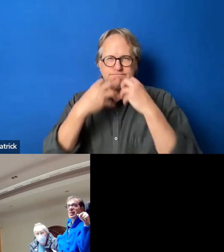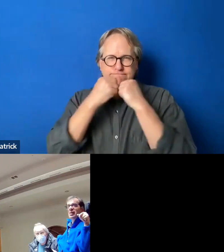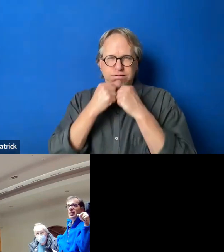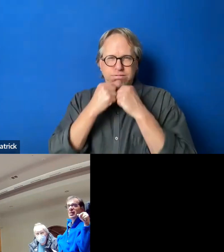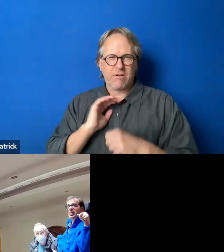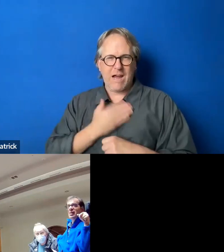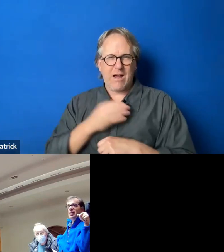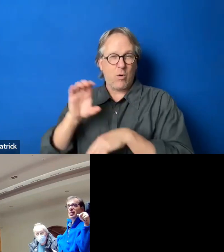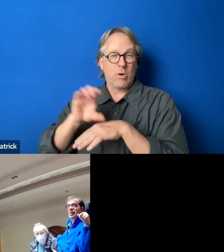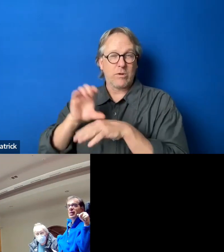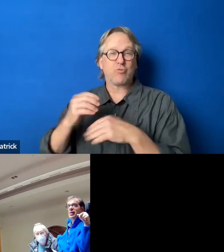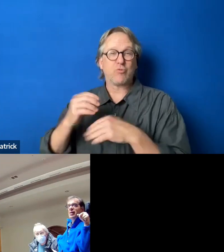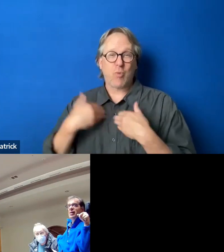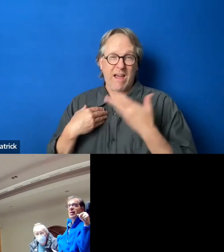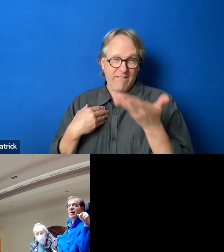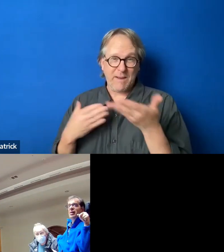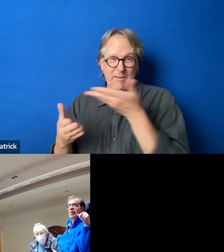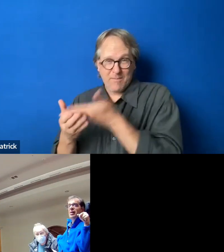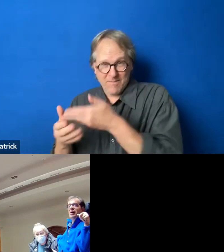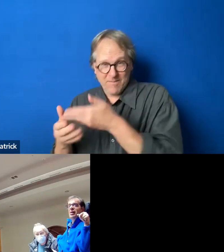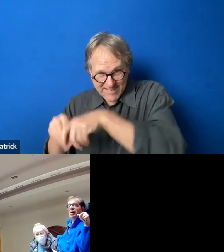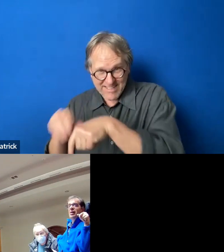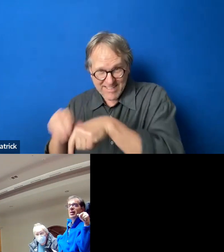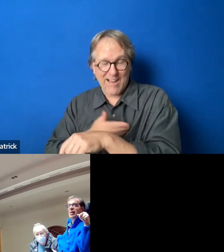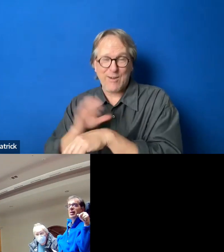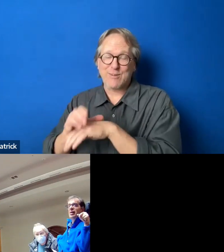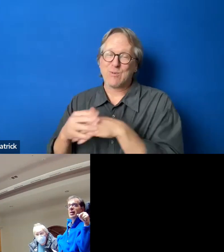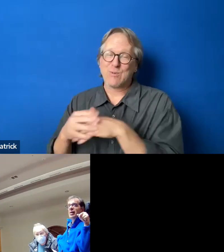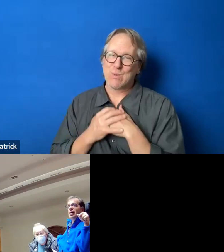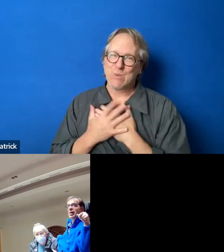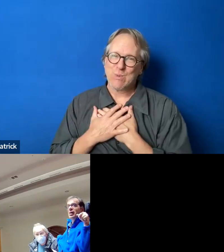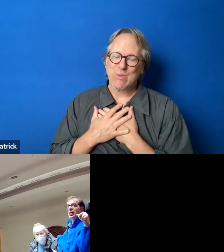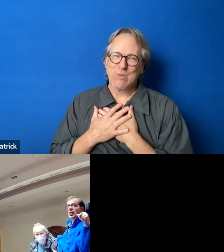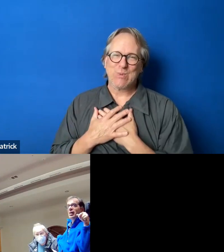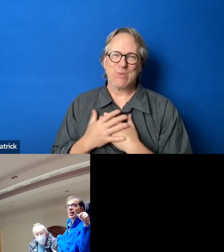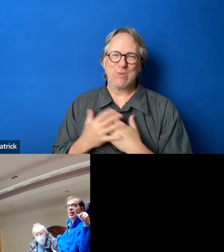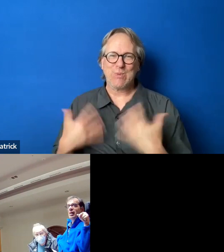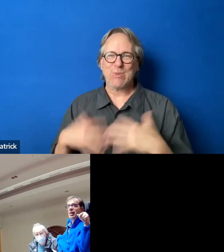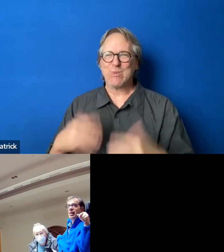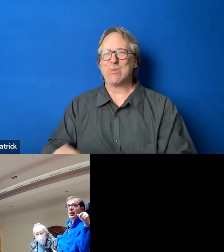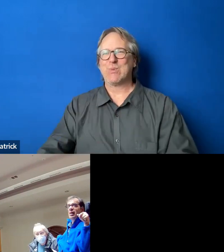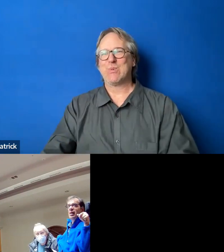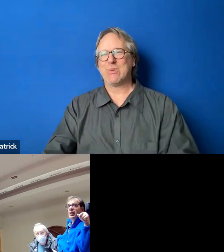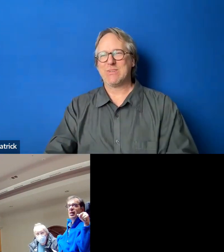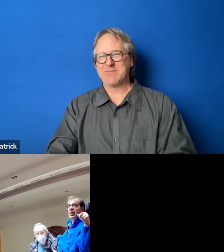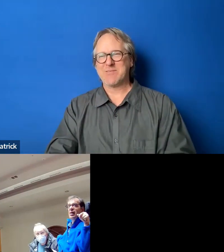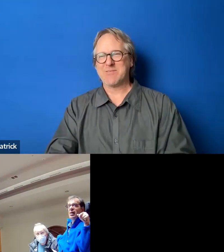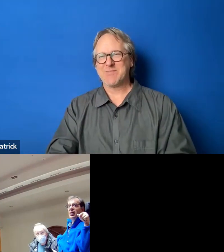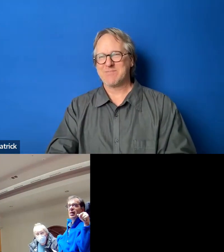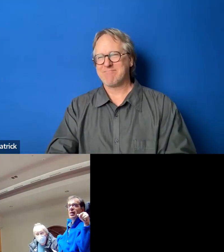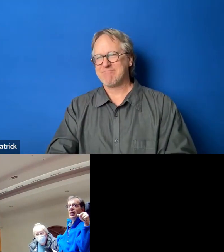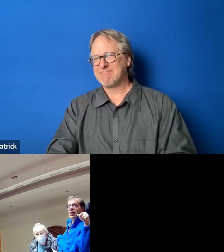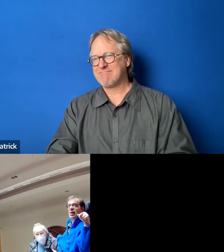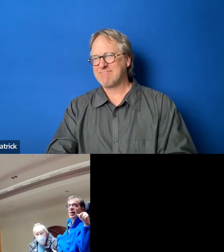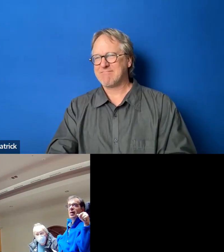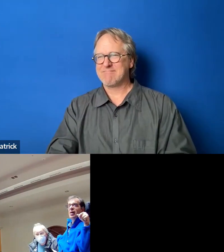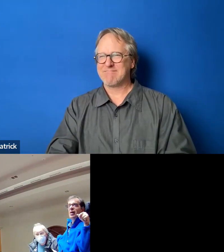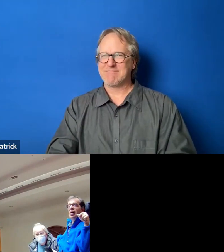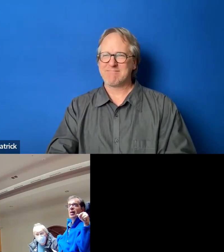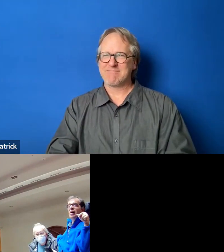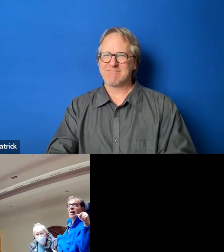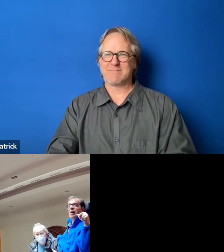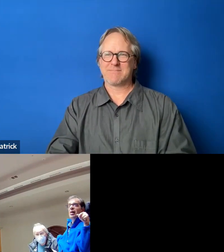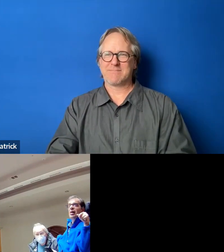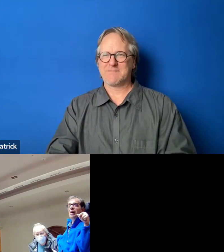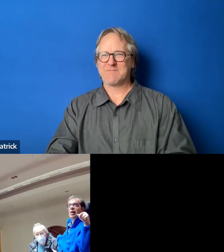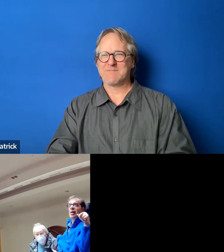congregation. Thank you kindly for that, maybe. Get to the first questions from the